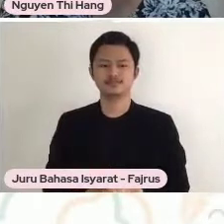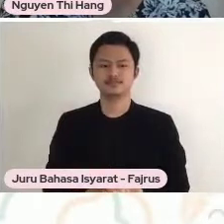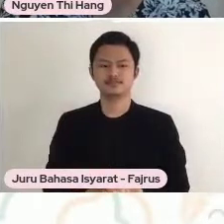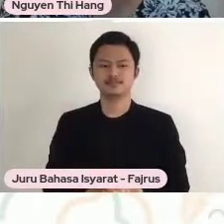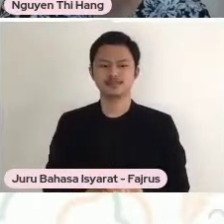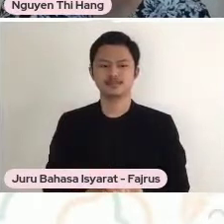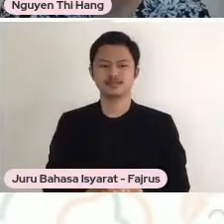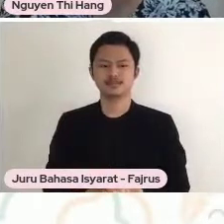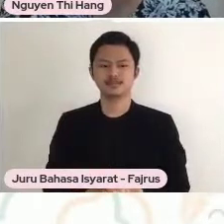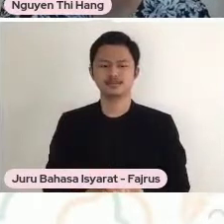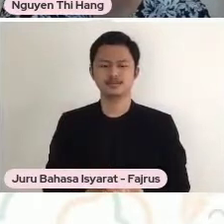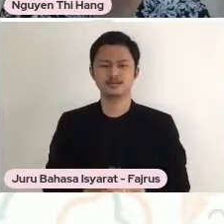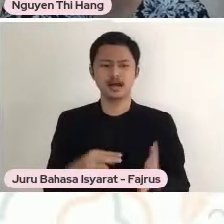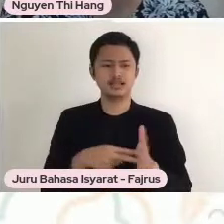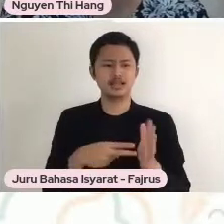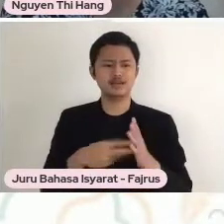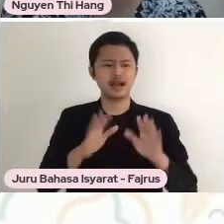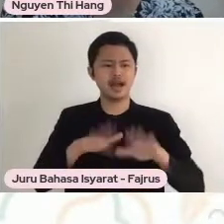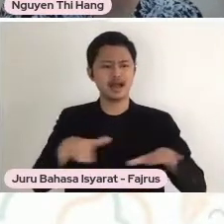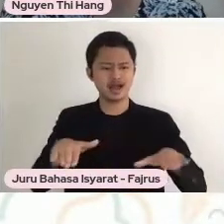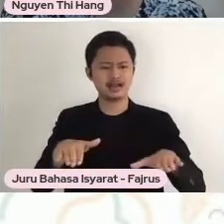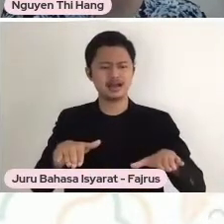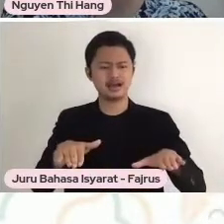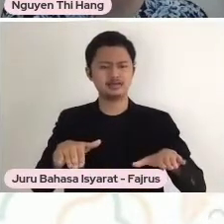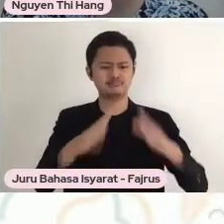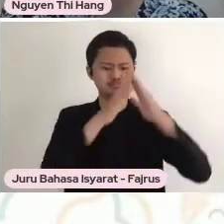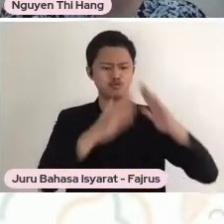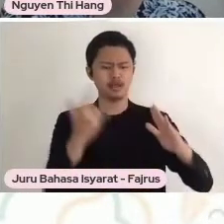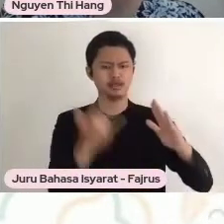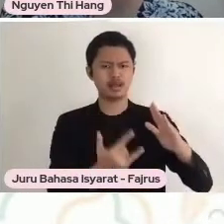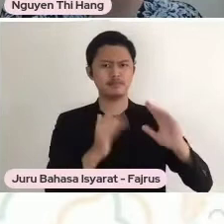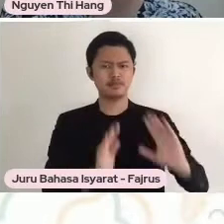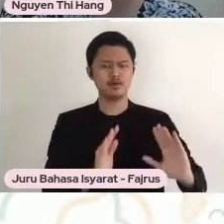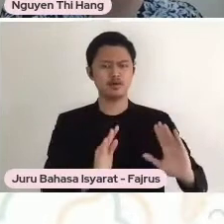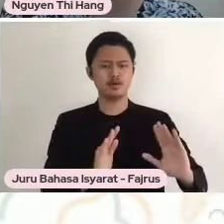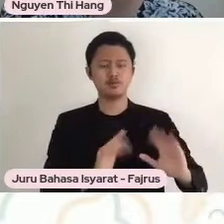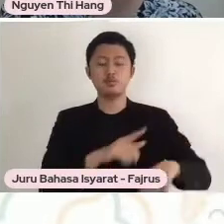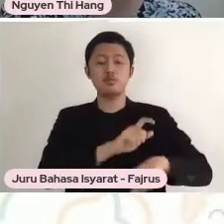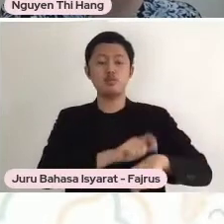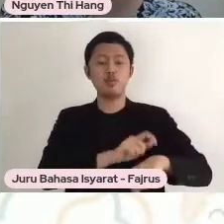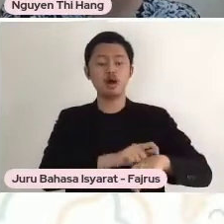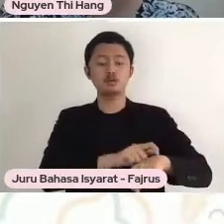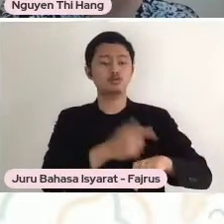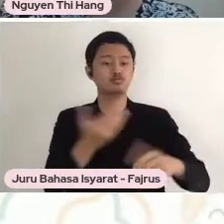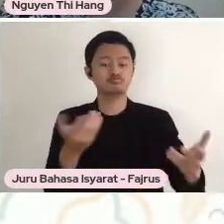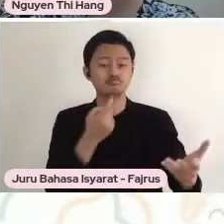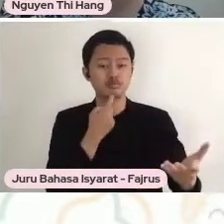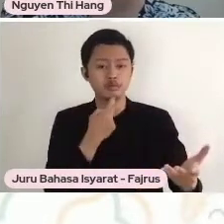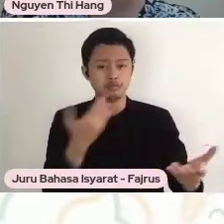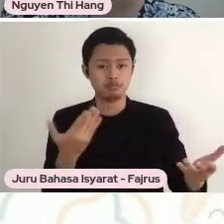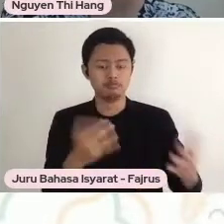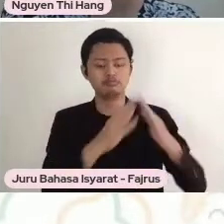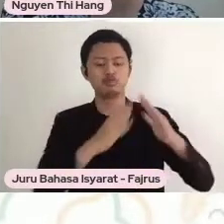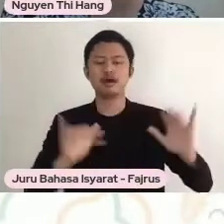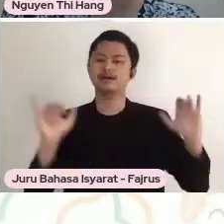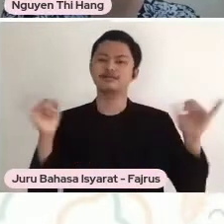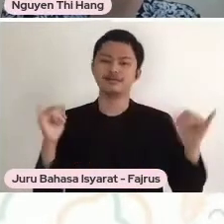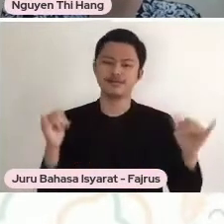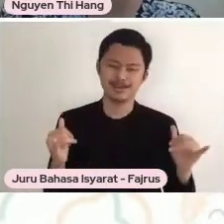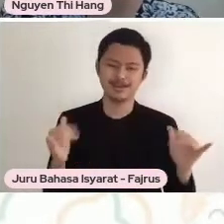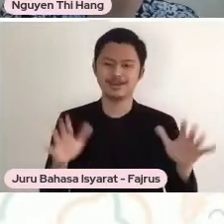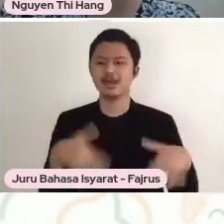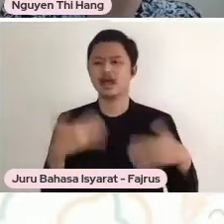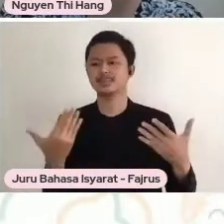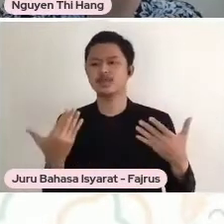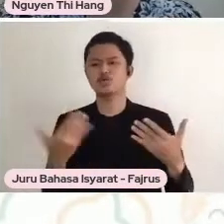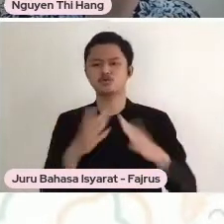this means children must stay at home and having a lot of time to play at home and play in around